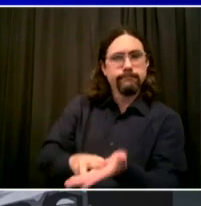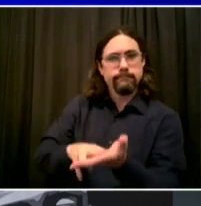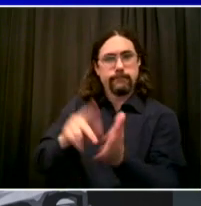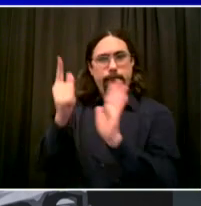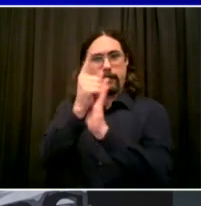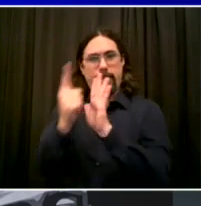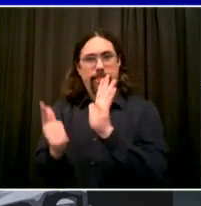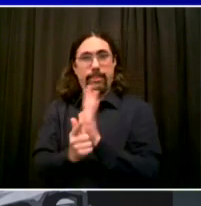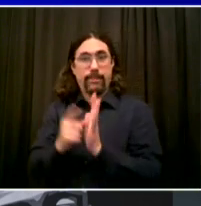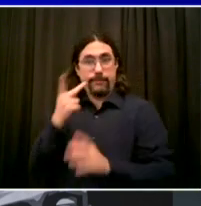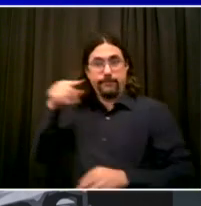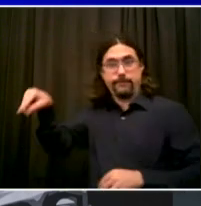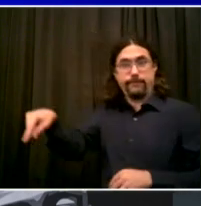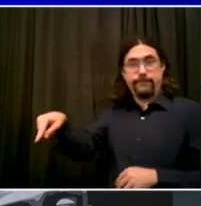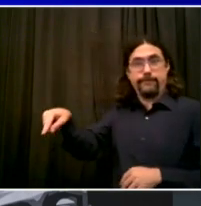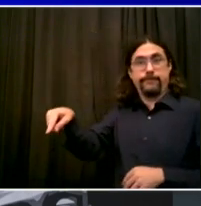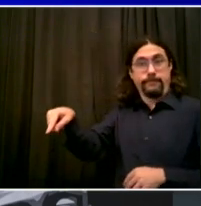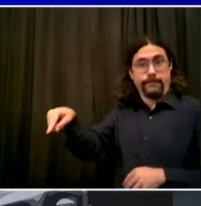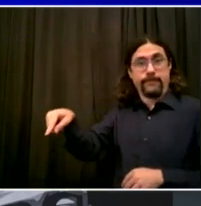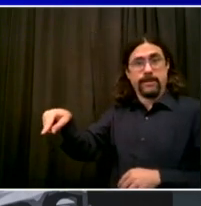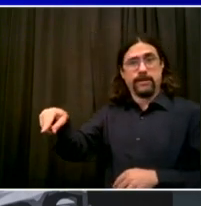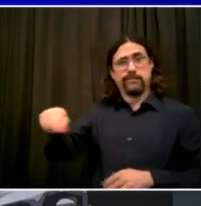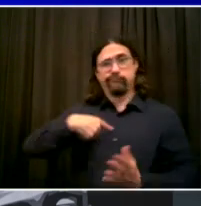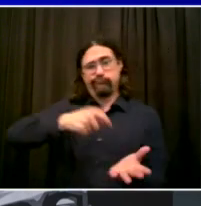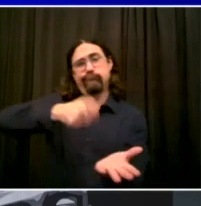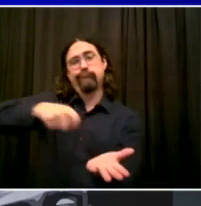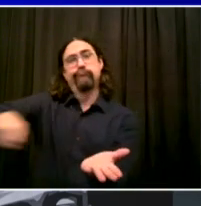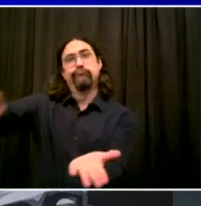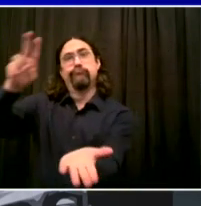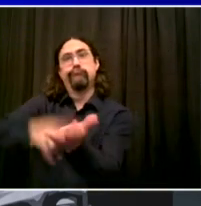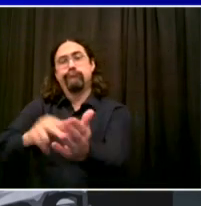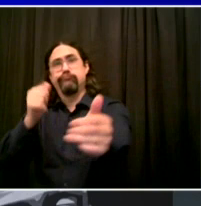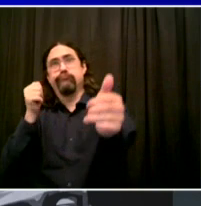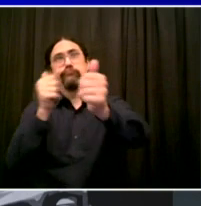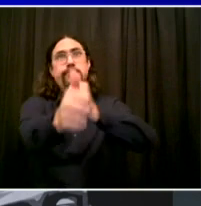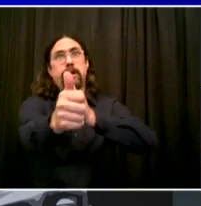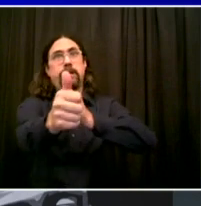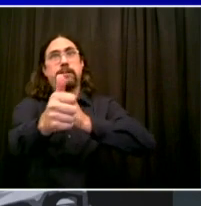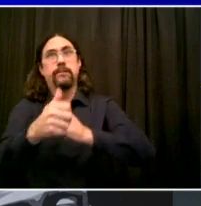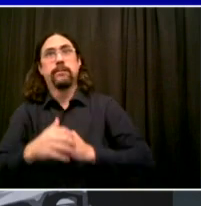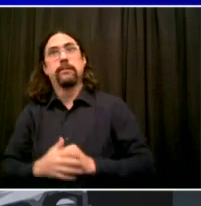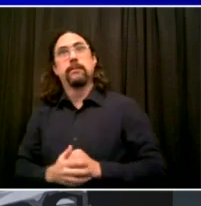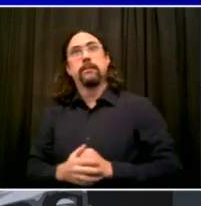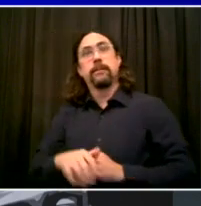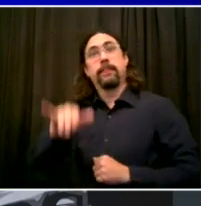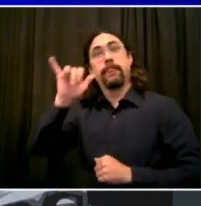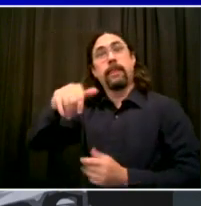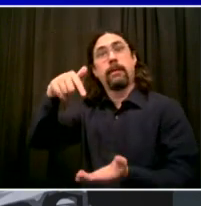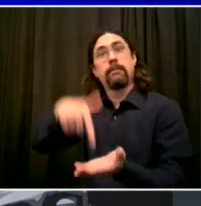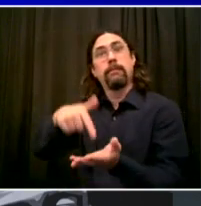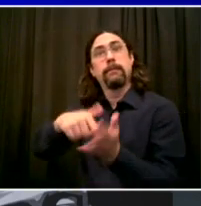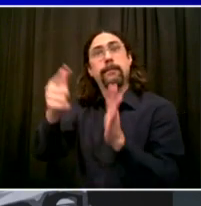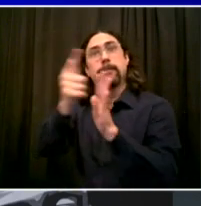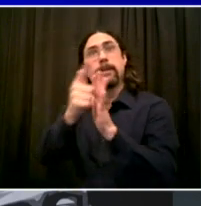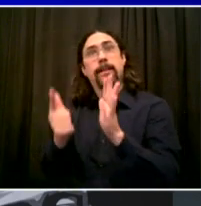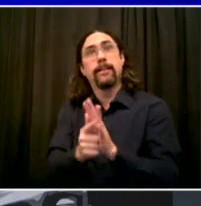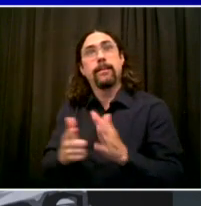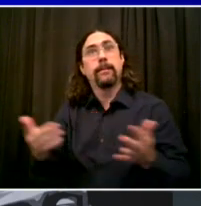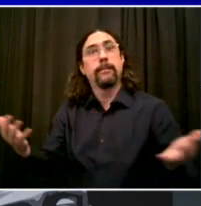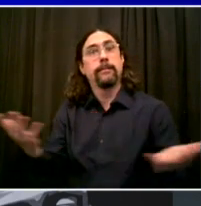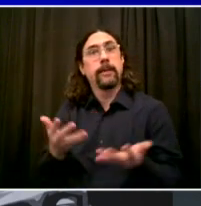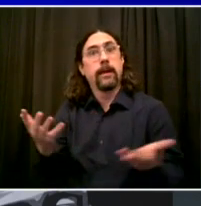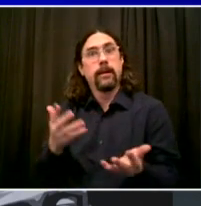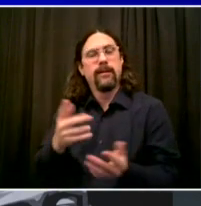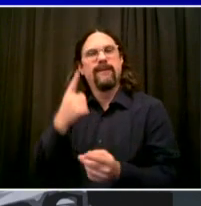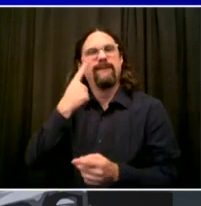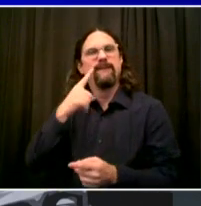creating accountability, creating transparency, creating the new reality we need to live in. This was